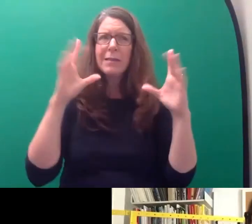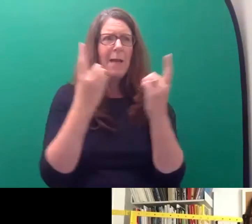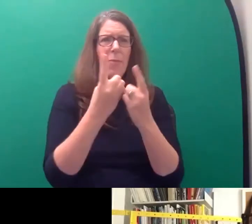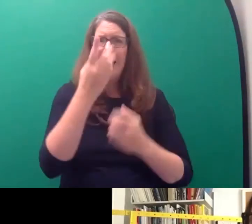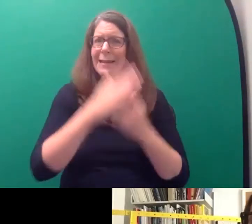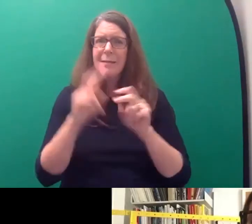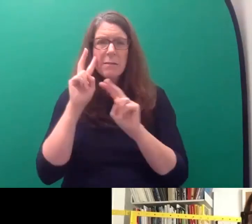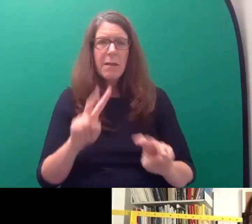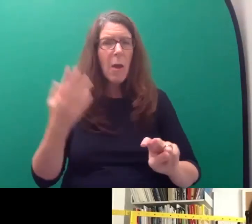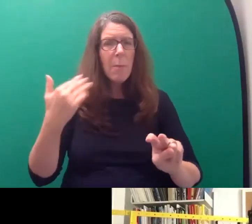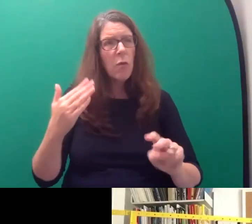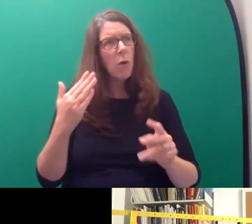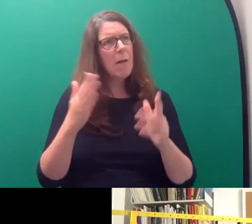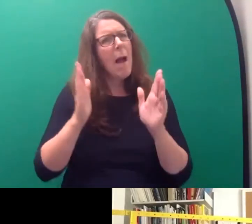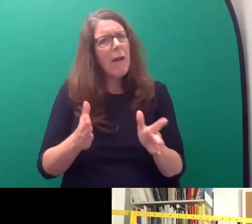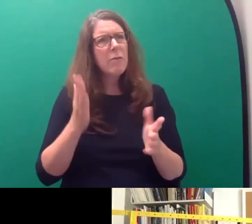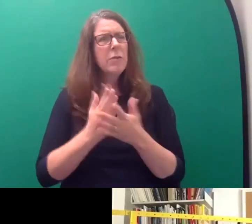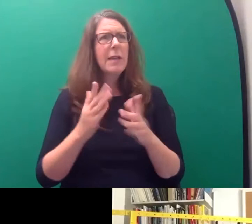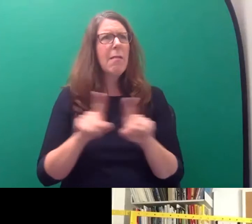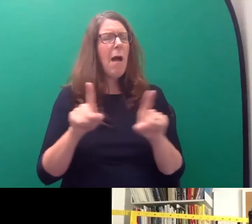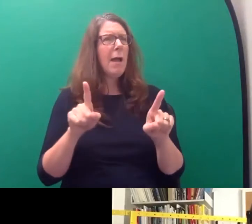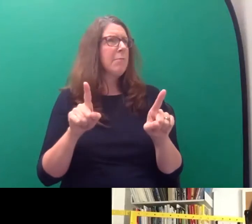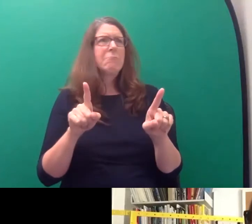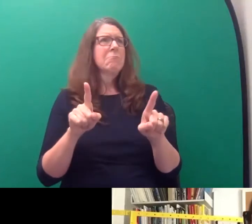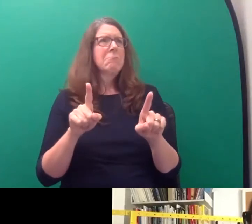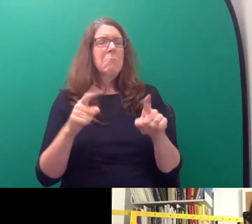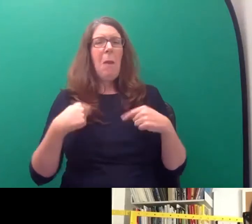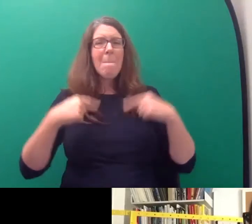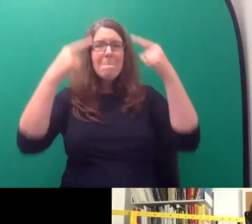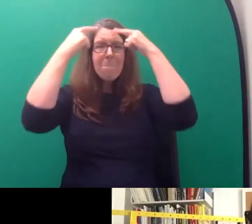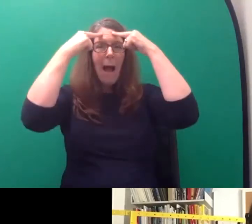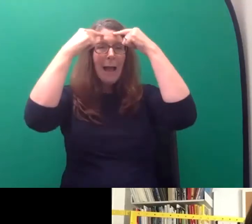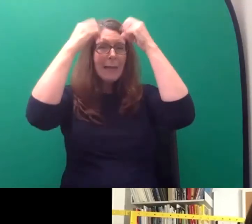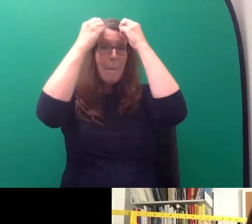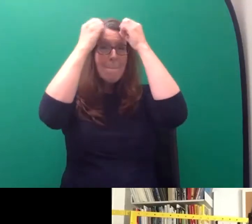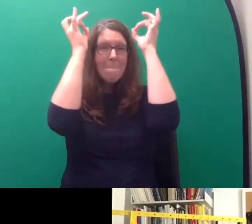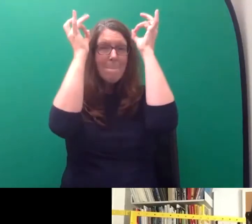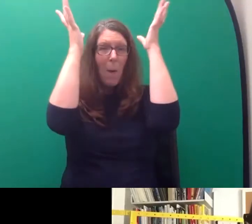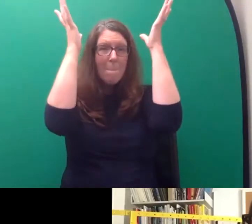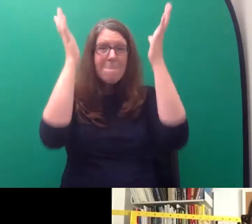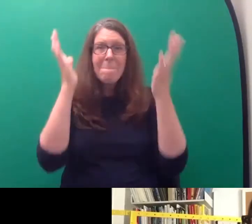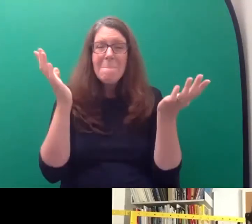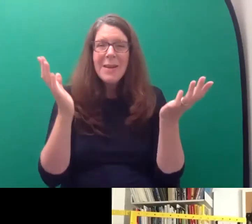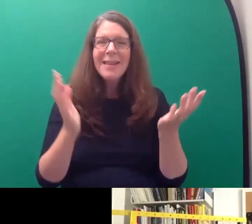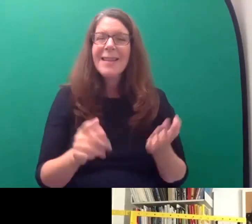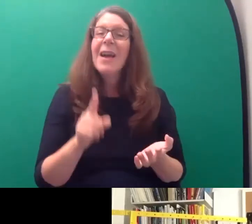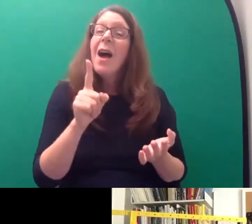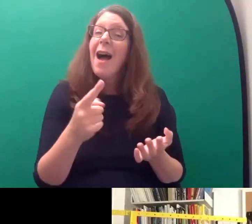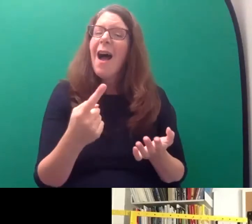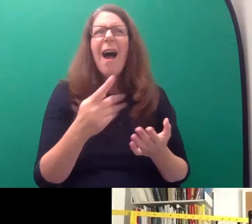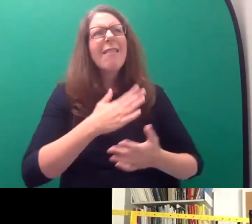of literally mind-blowing, you know. So that, I think photographically, graphically, the way she used